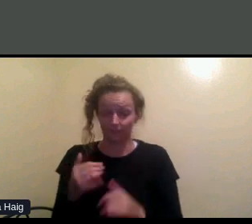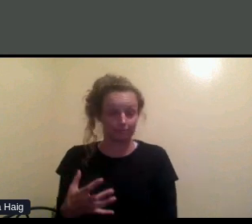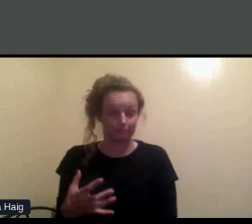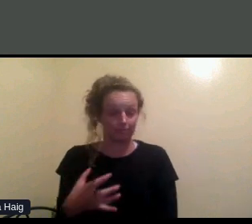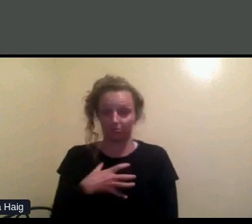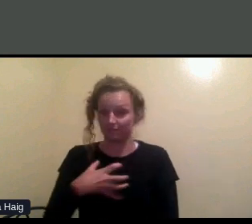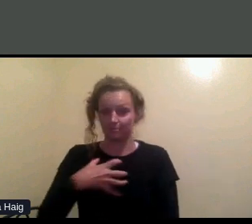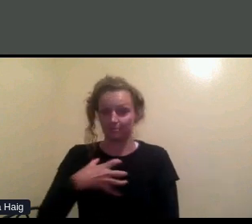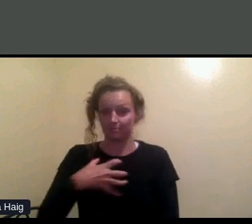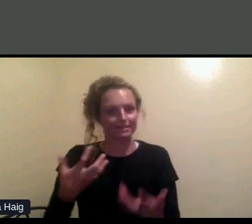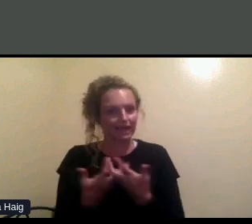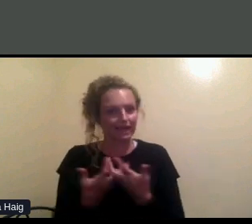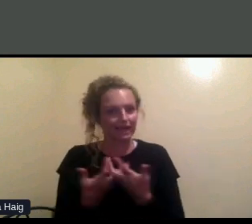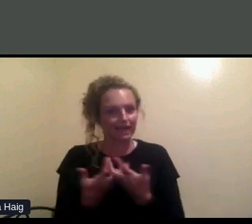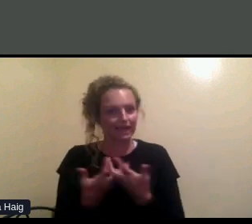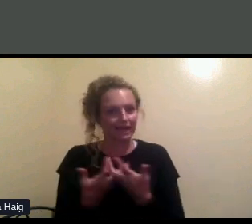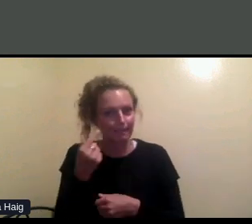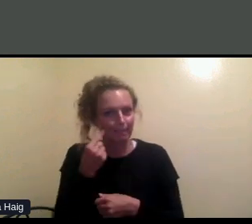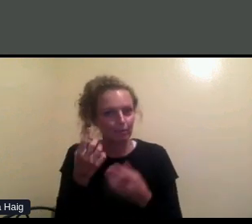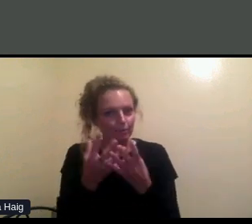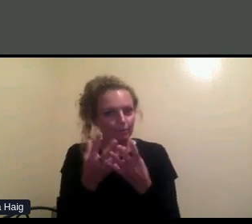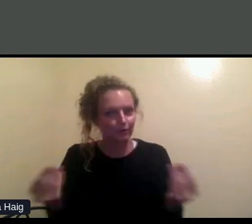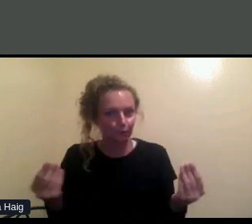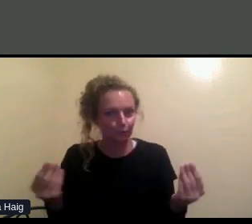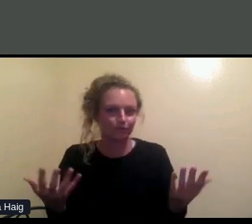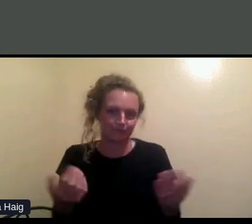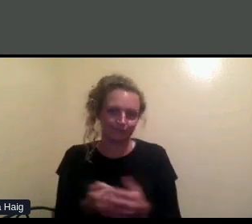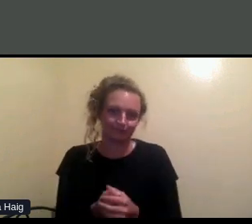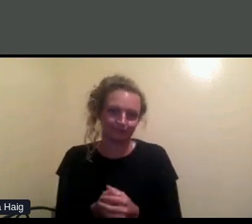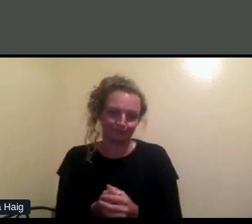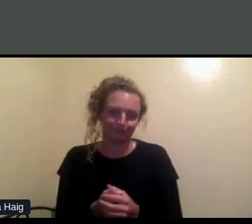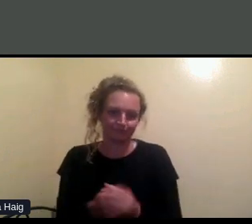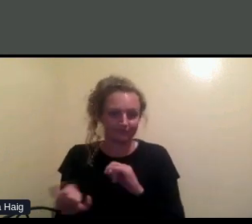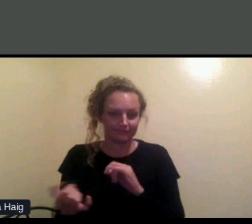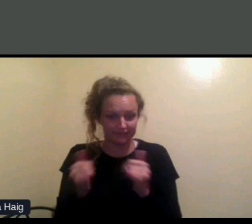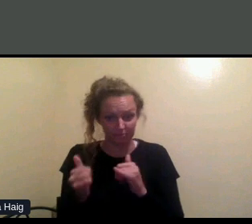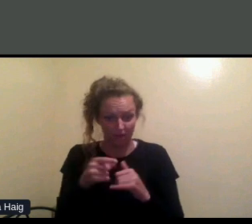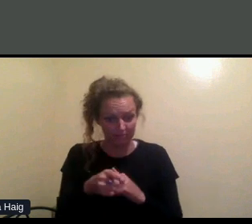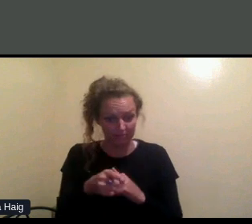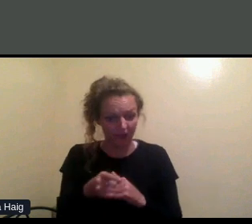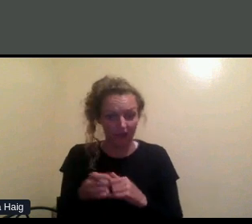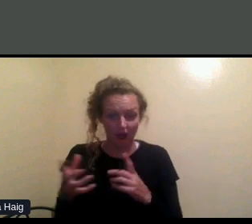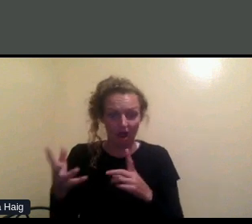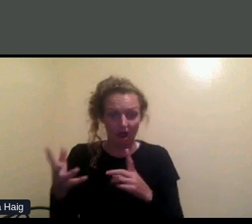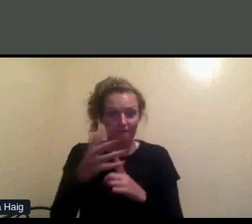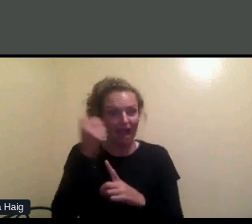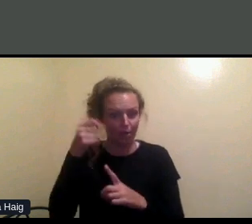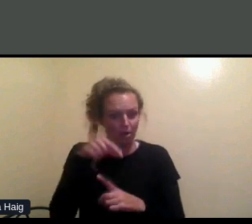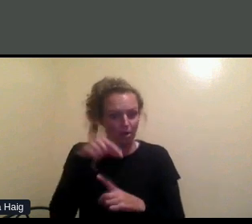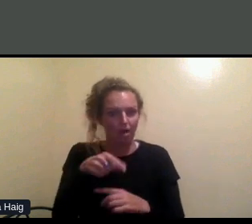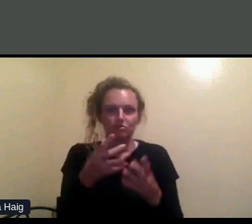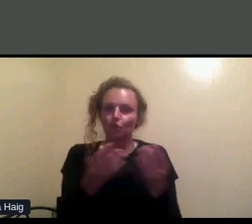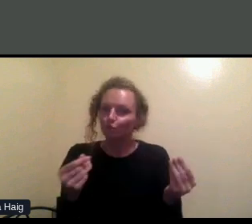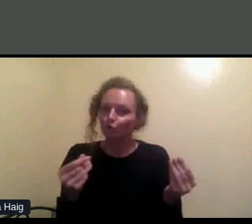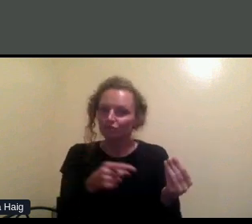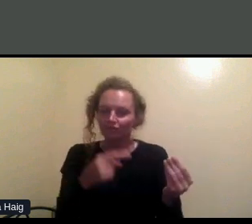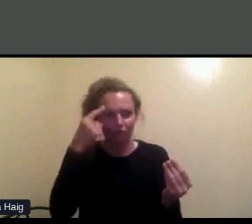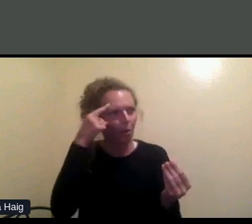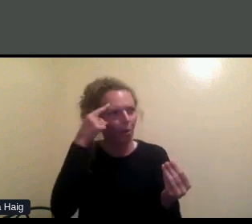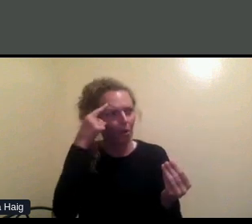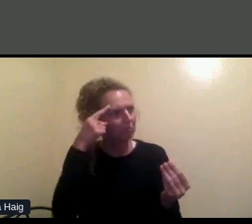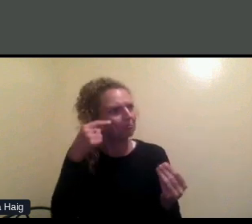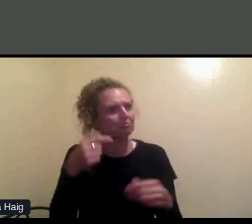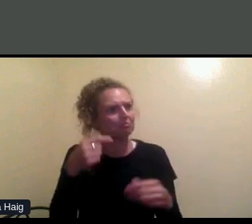when sometimes there were solutions I hadn't thought of until I read the research, and then I heard it and I thought, well, why didn't I think of that? That seems